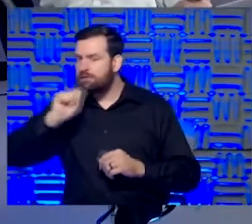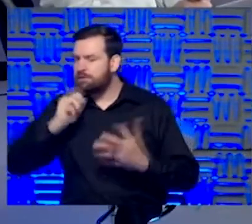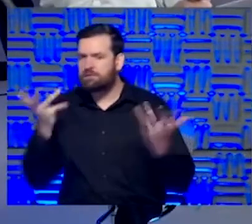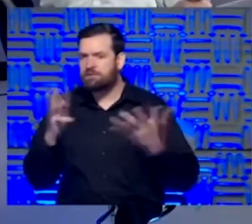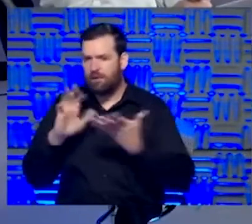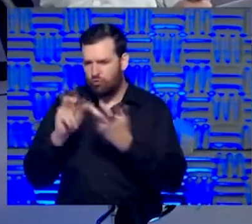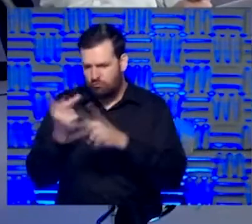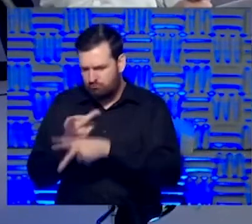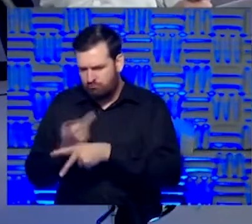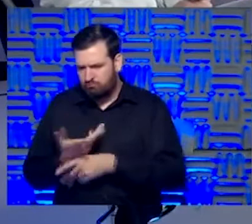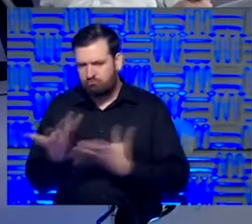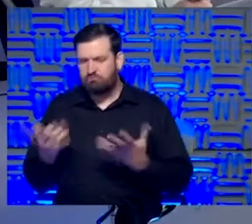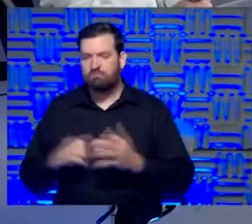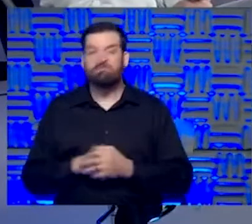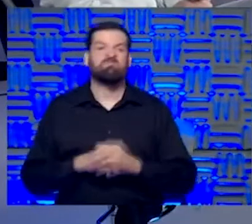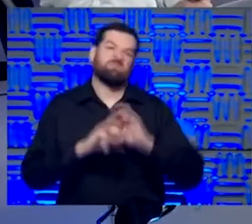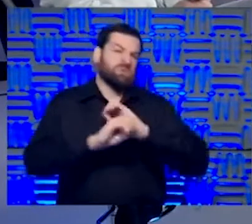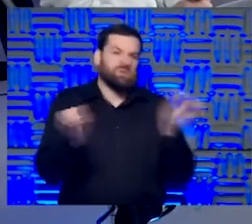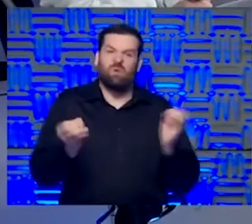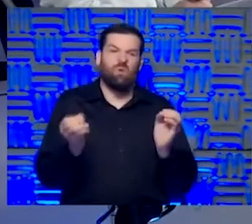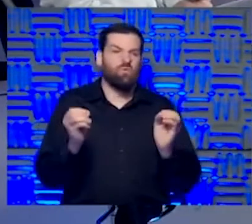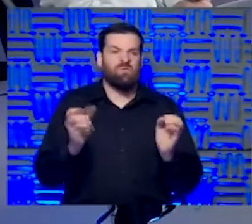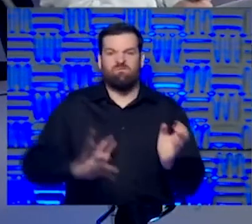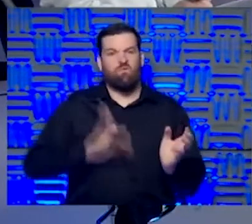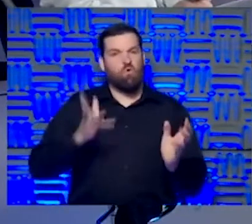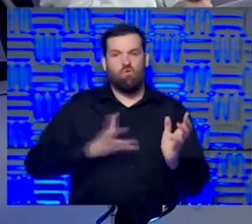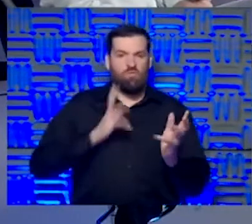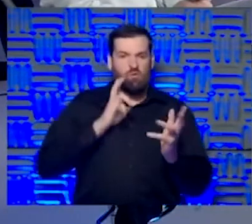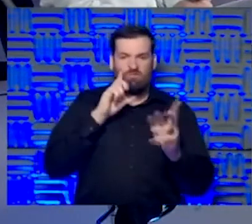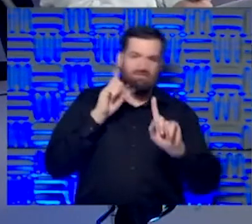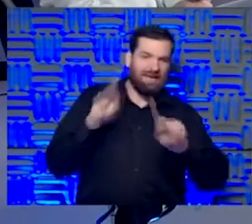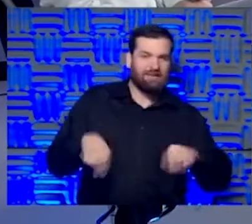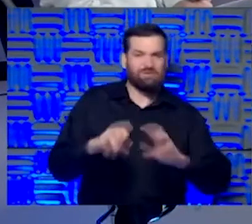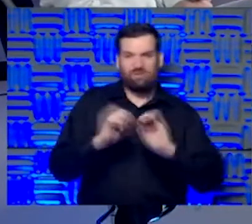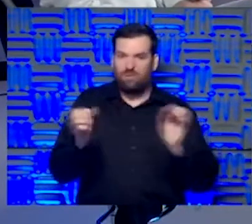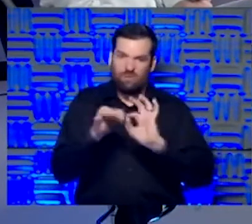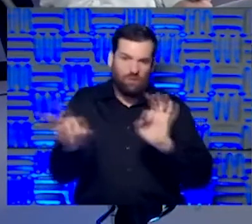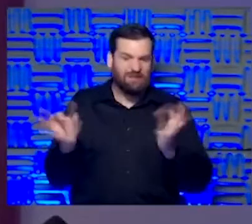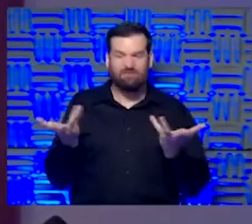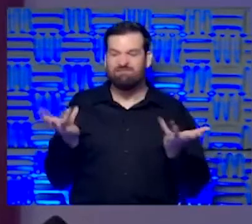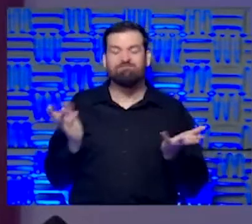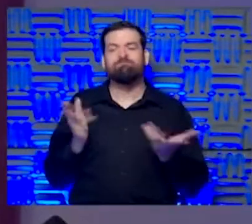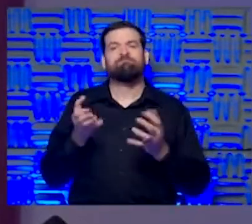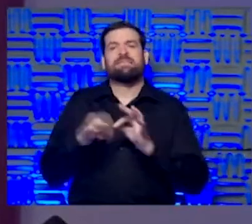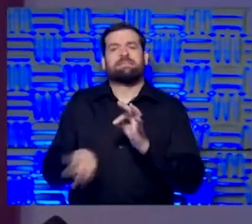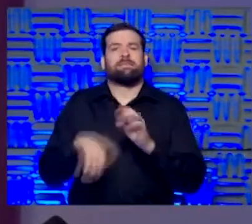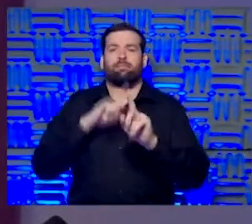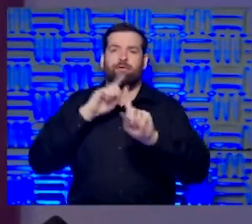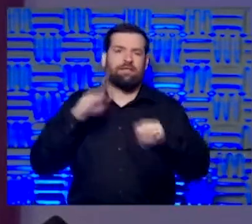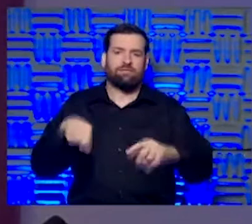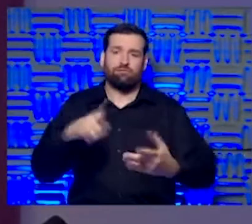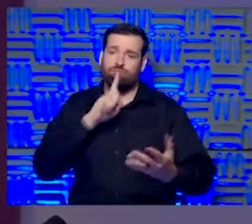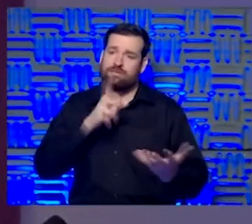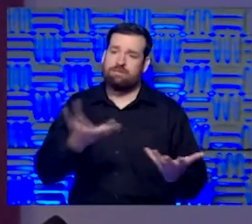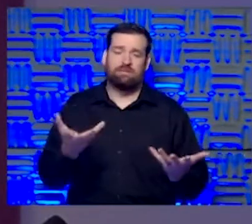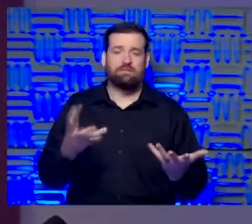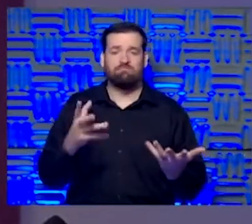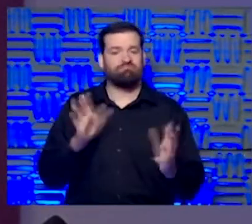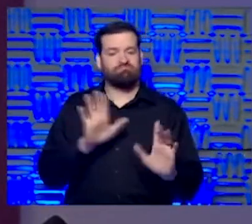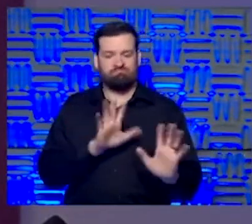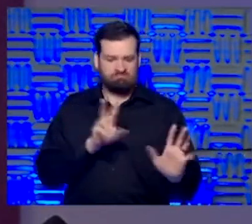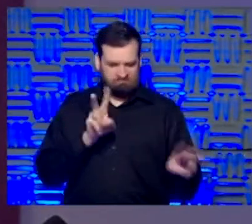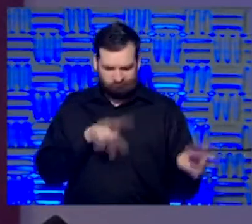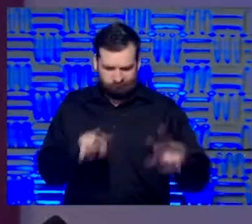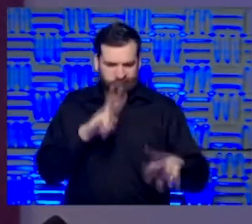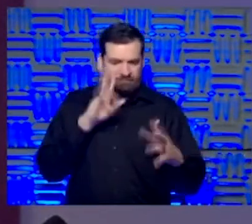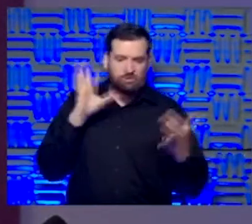for it? There is no formal equation, nor is there a simple answer. It's really going to end up being a judgment call. I